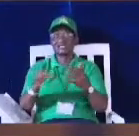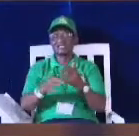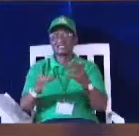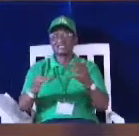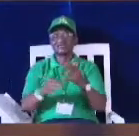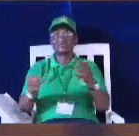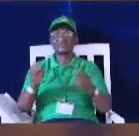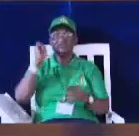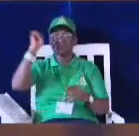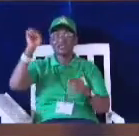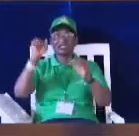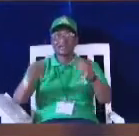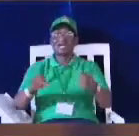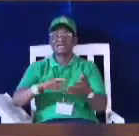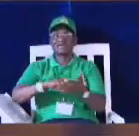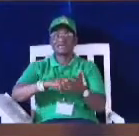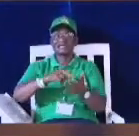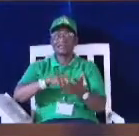He can repair,